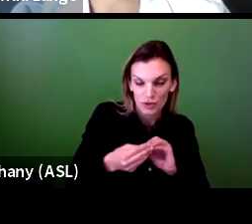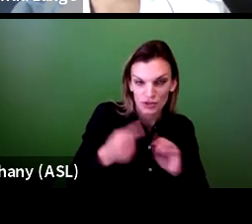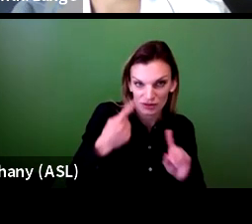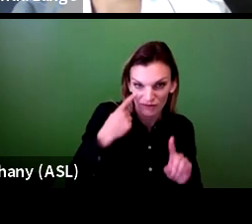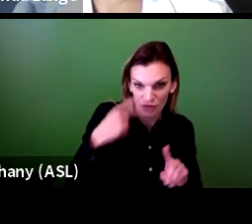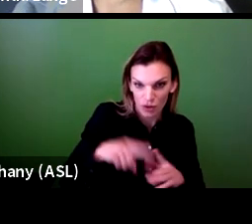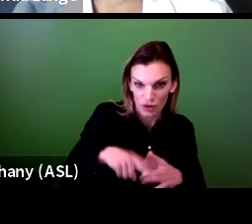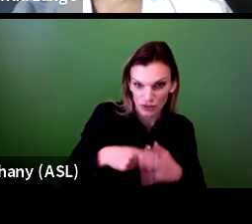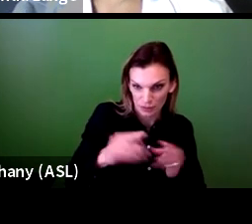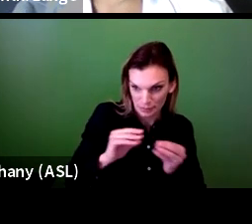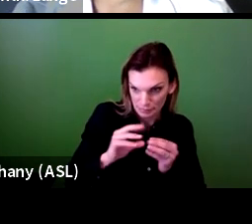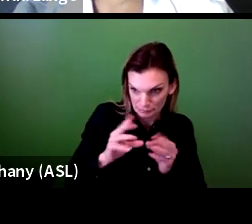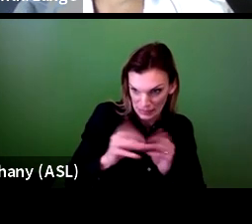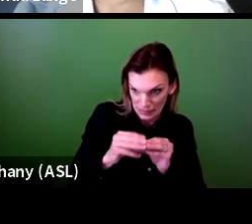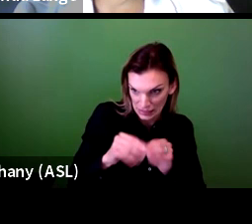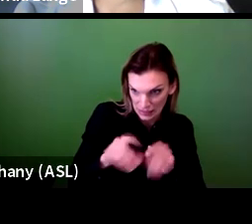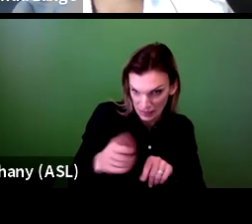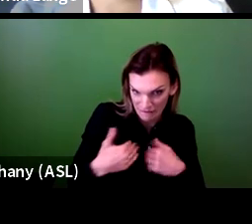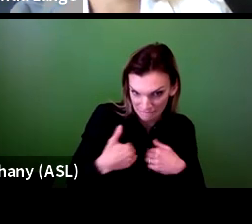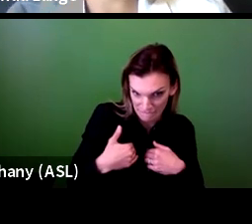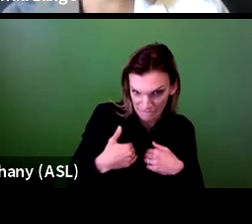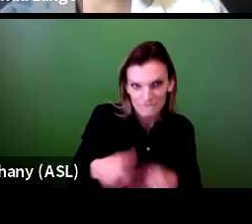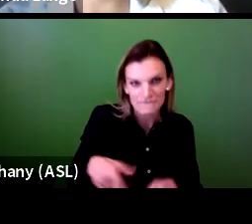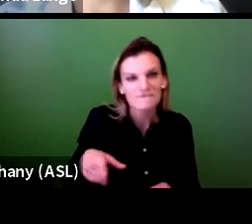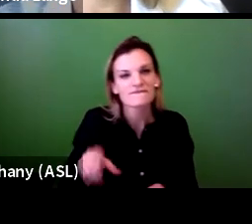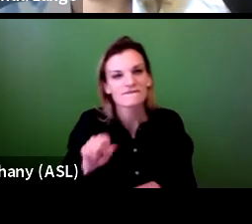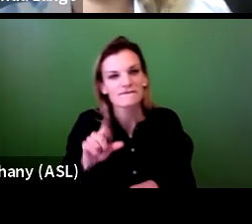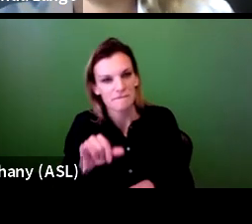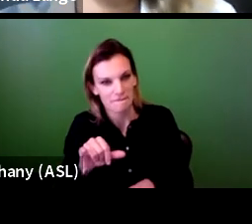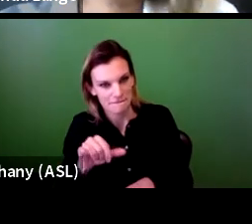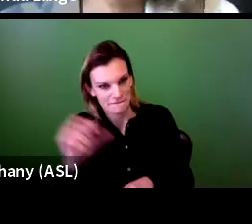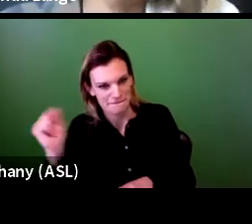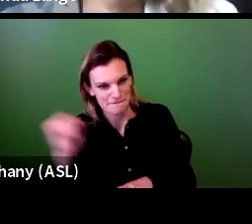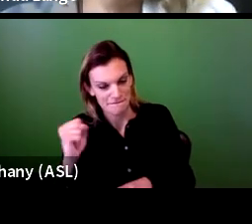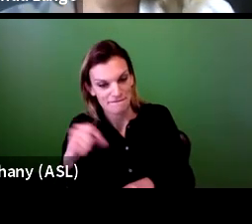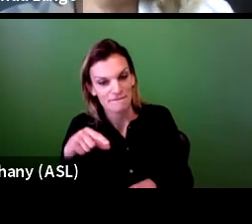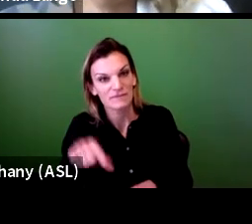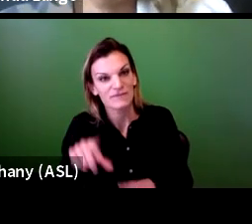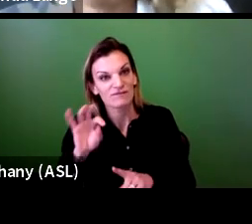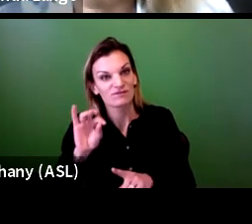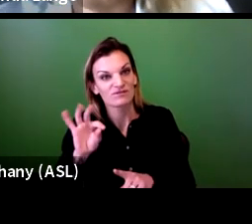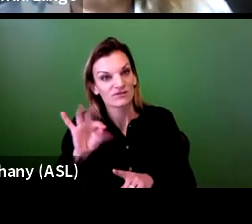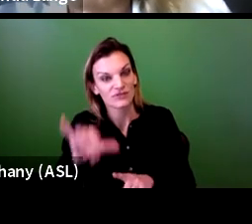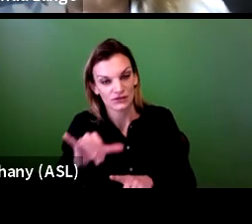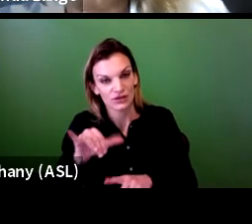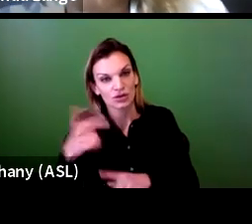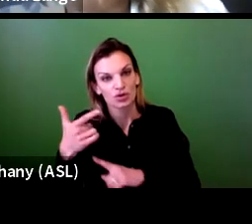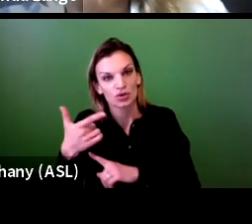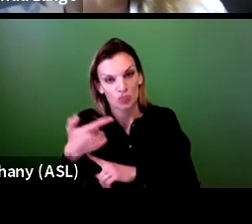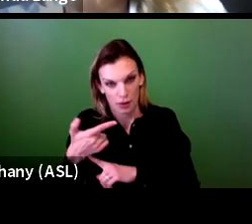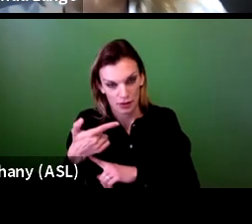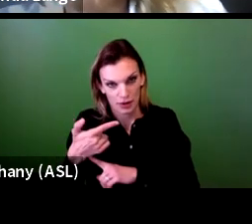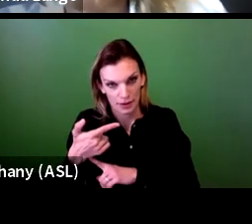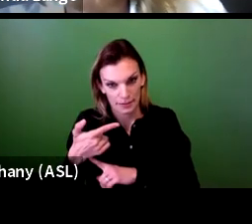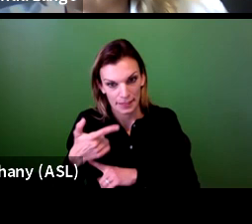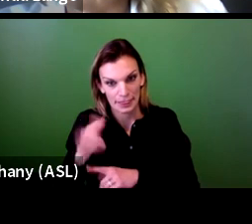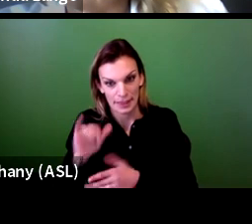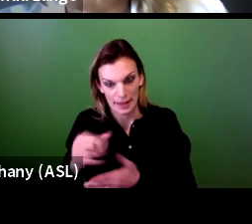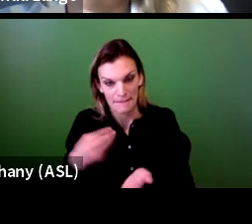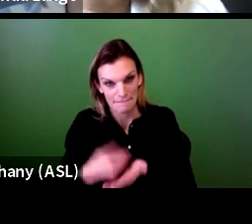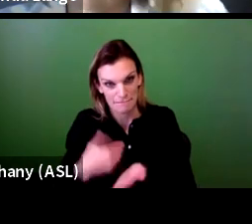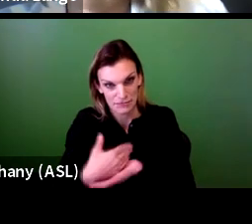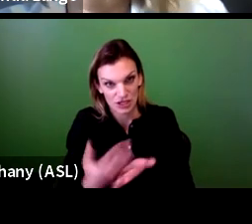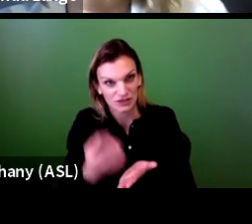meeting? Yes. So the fiscal year 21 budget for